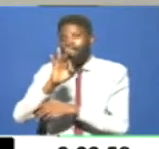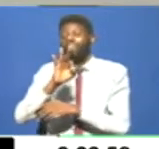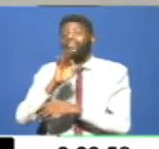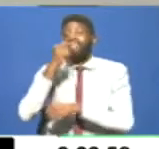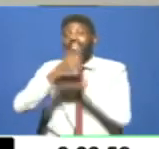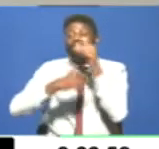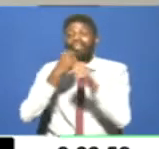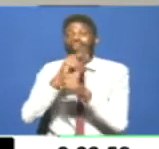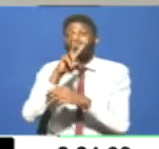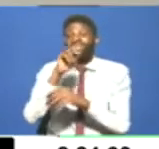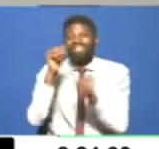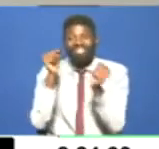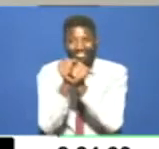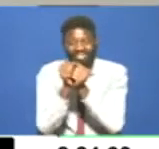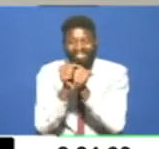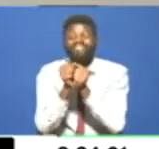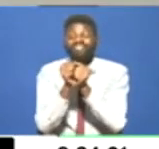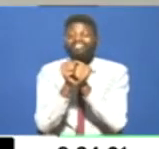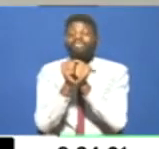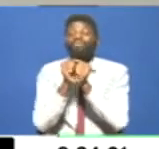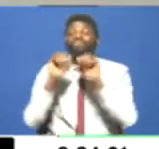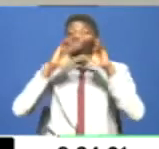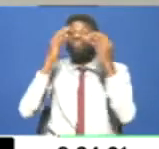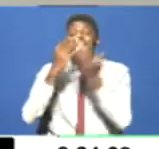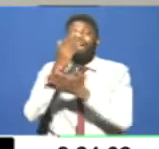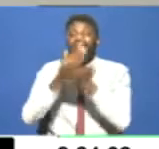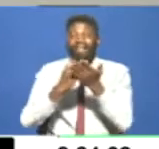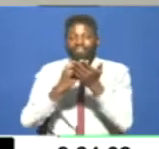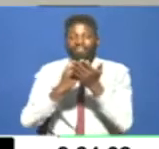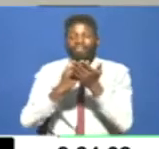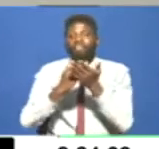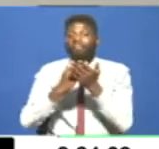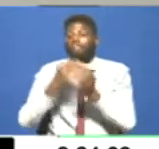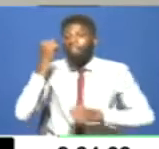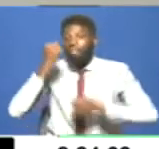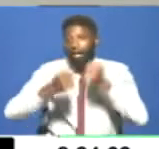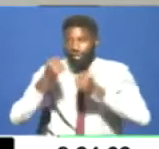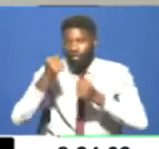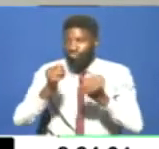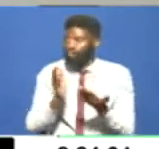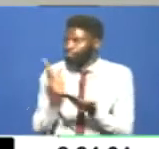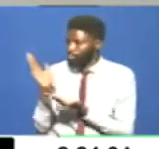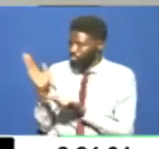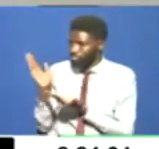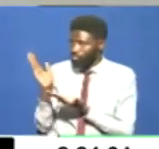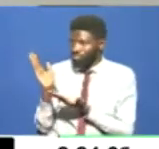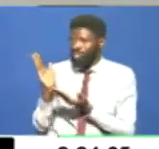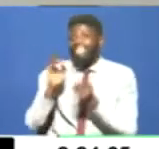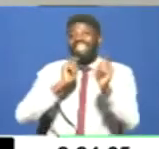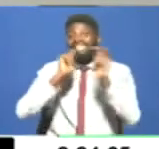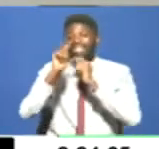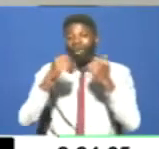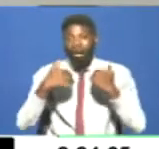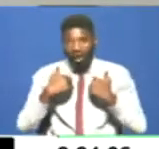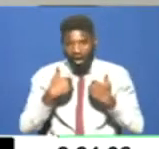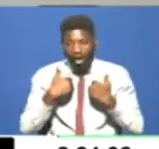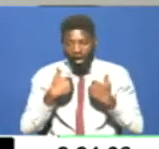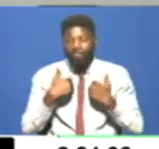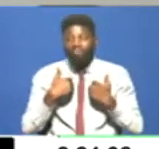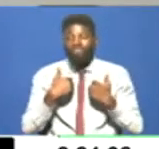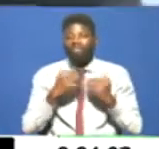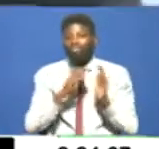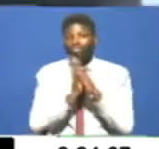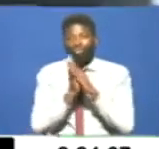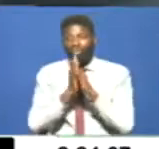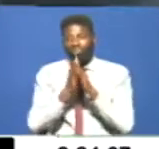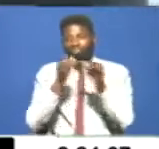IAAF World Half Marathon Championships. Fredrick Muoki spent time with Kiplagat and shares the following